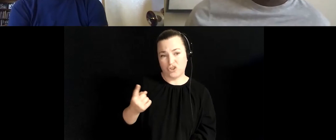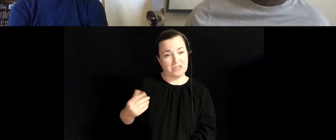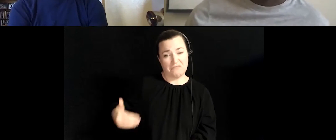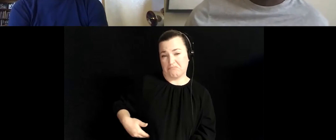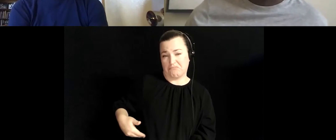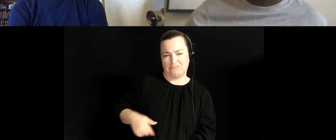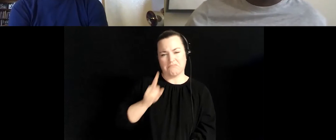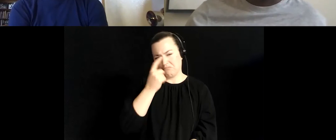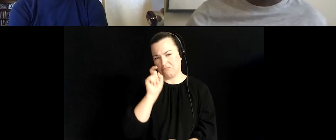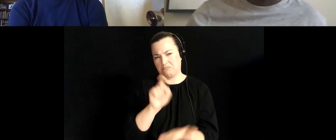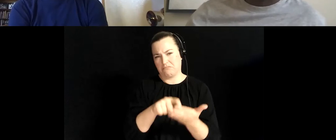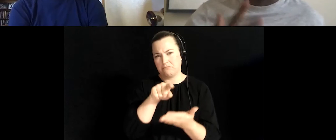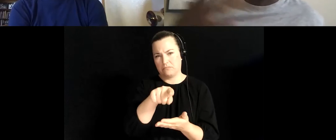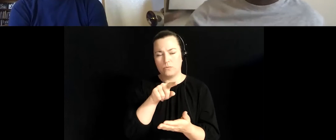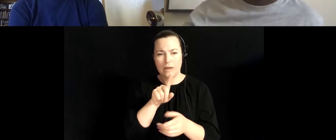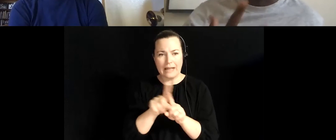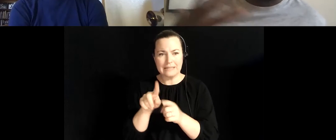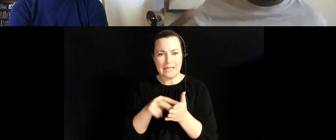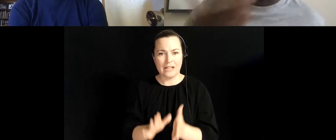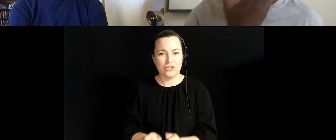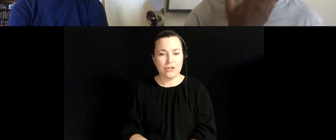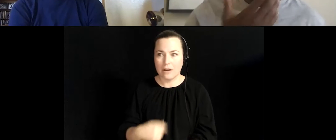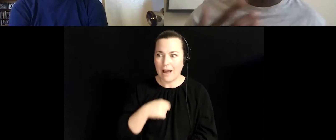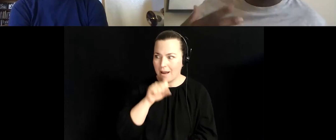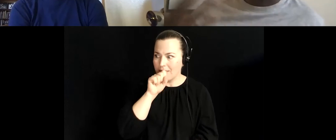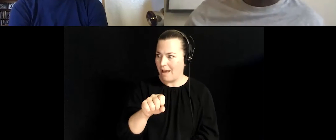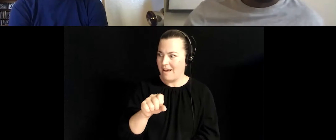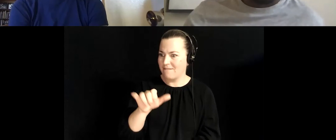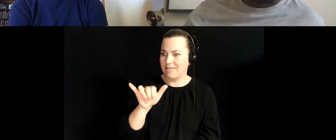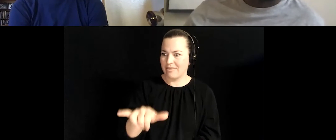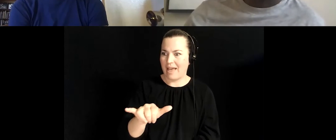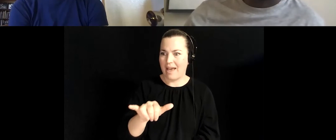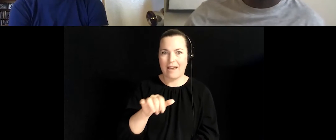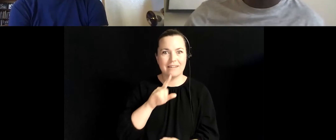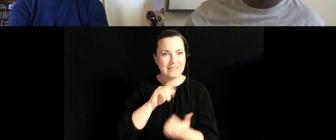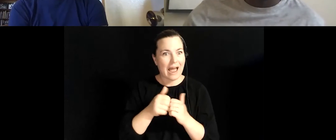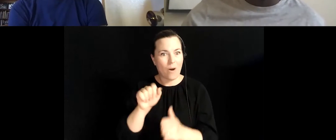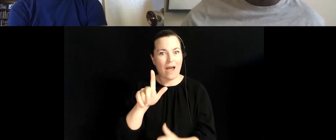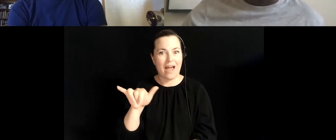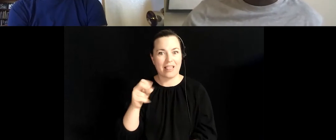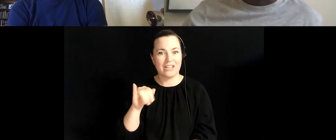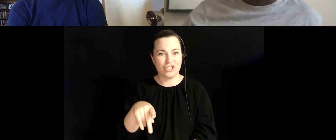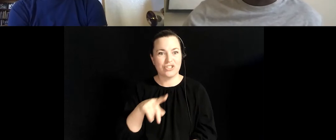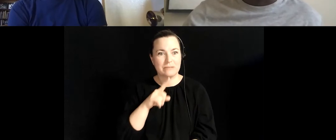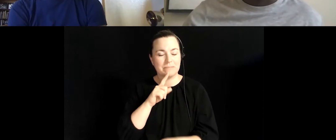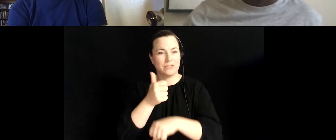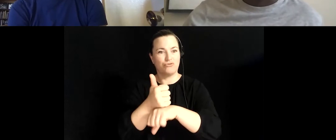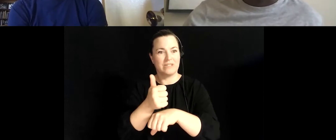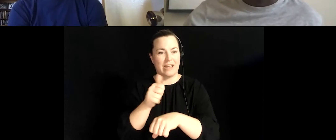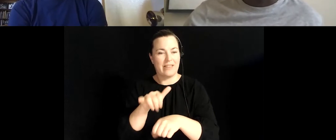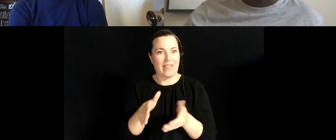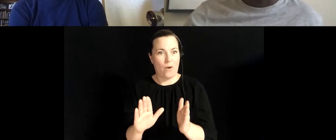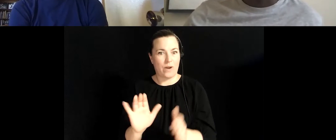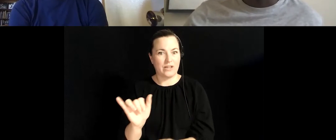love that is available to how allyship is created as well, which